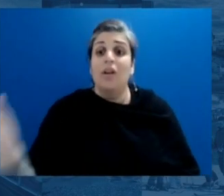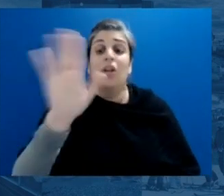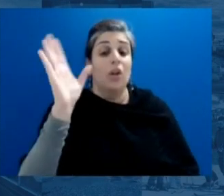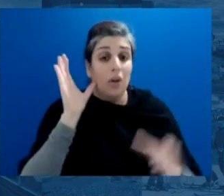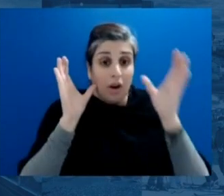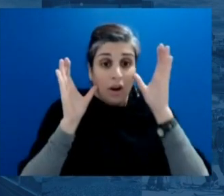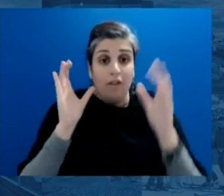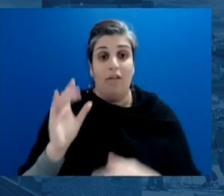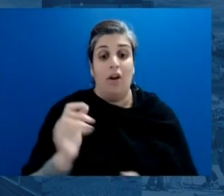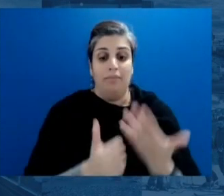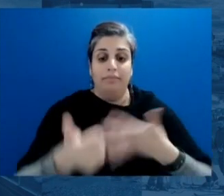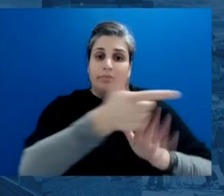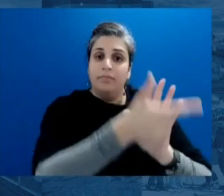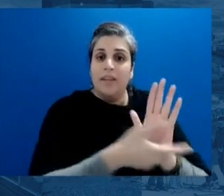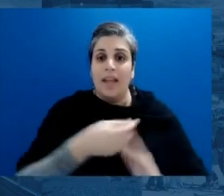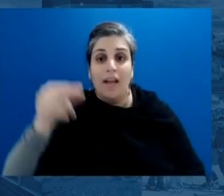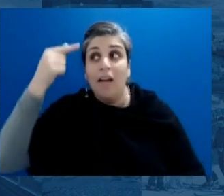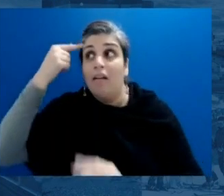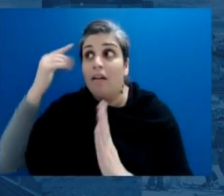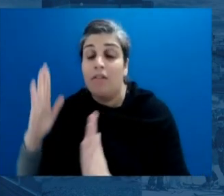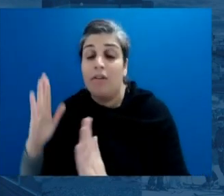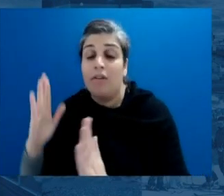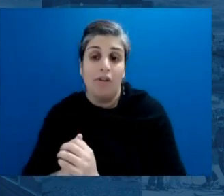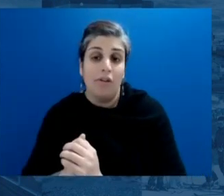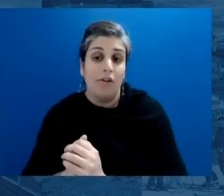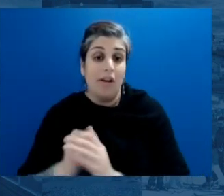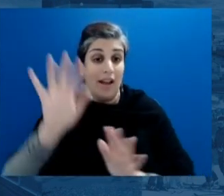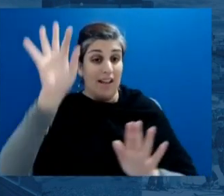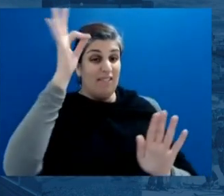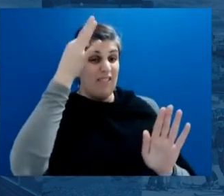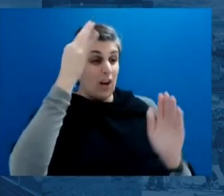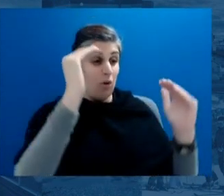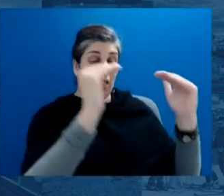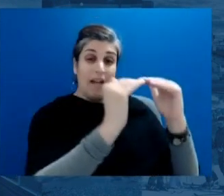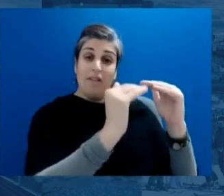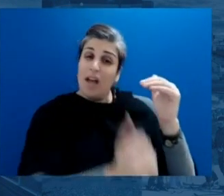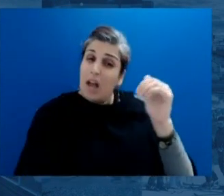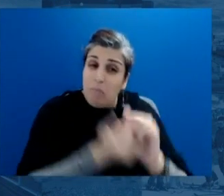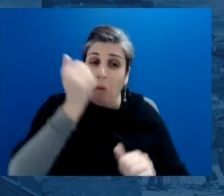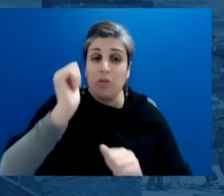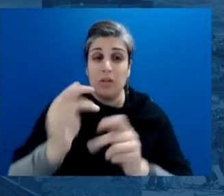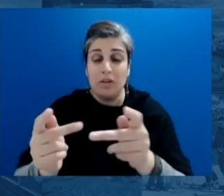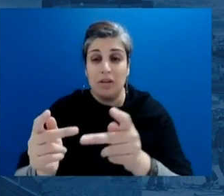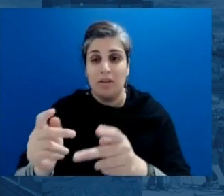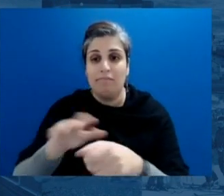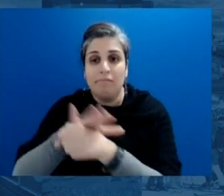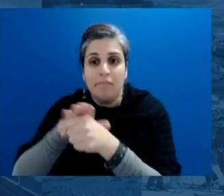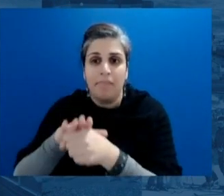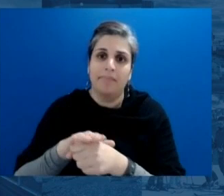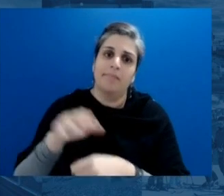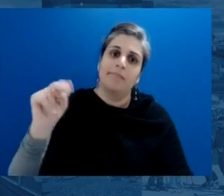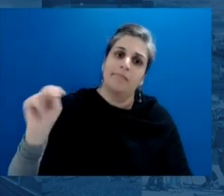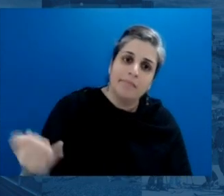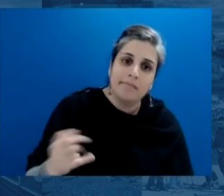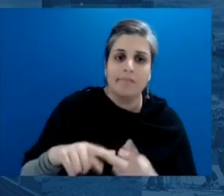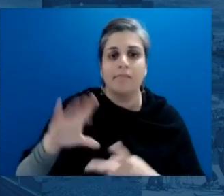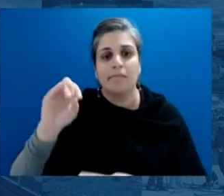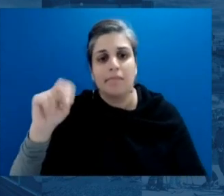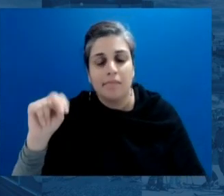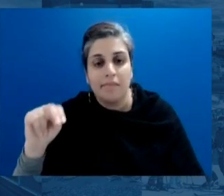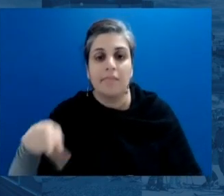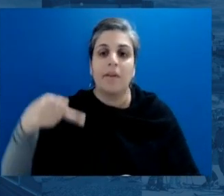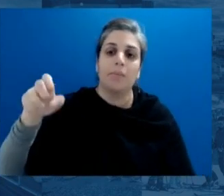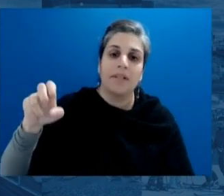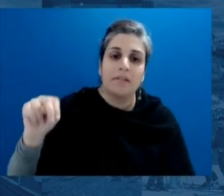Governor, the norm at the federal level and in most jurisdictions, we're talking New Jersey, Connecticut, Pennsylvania, Texas,